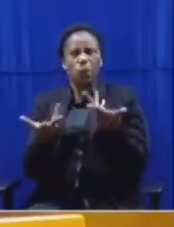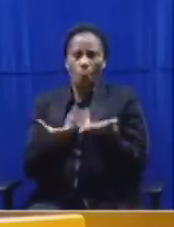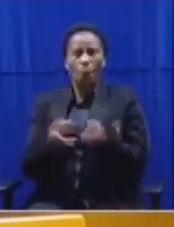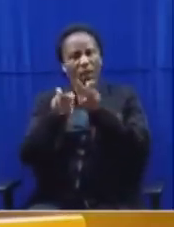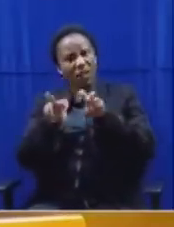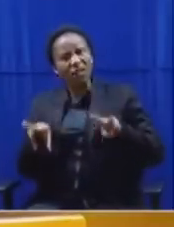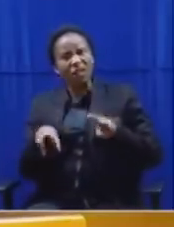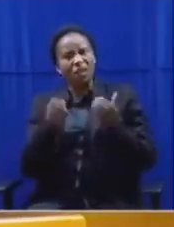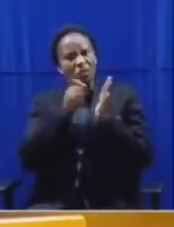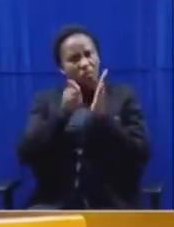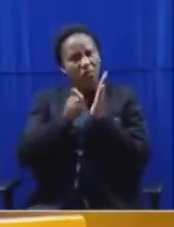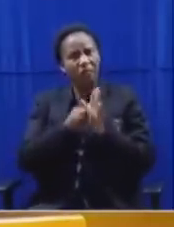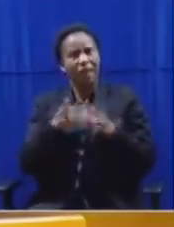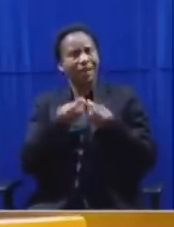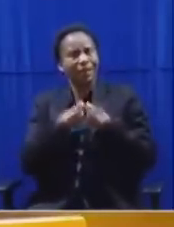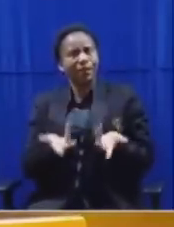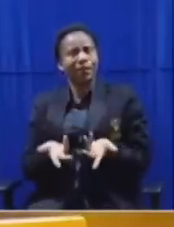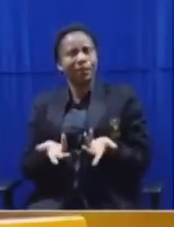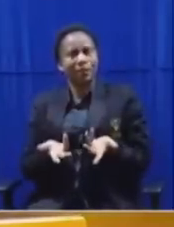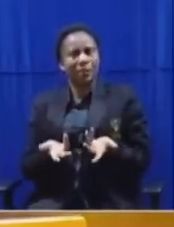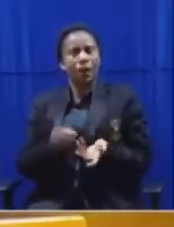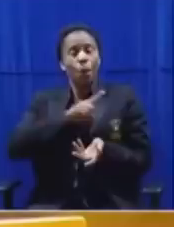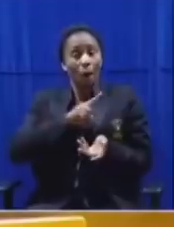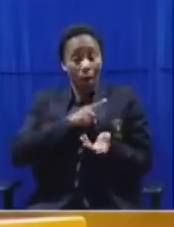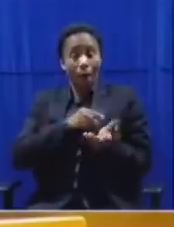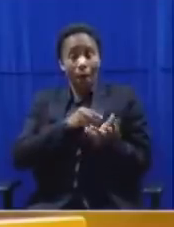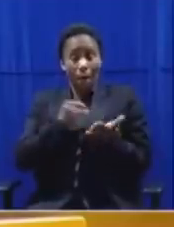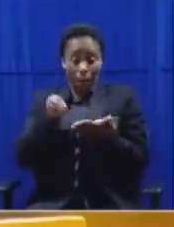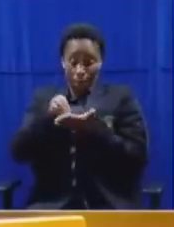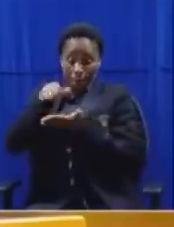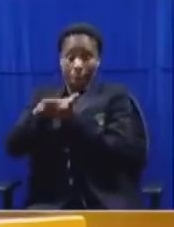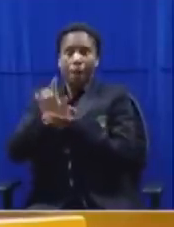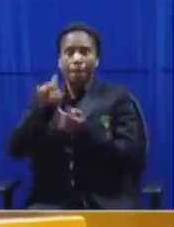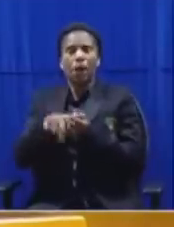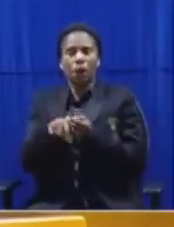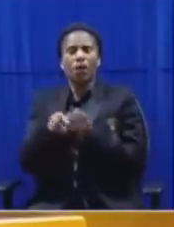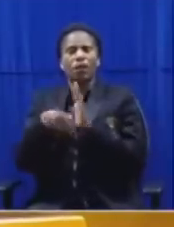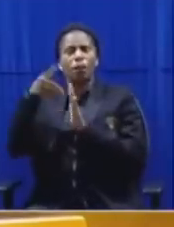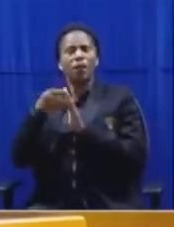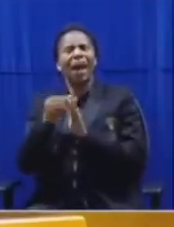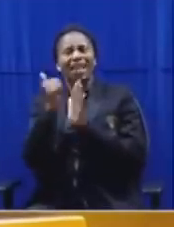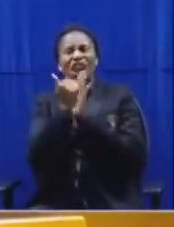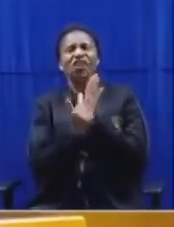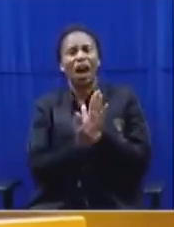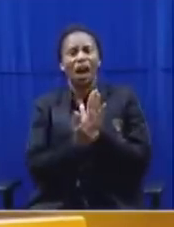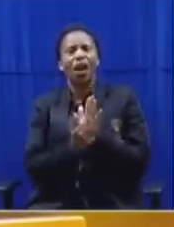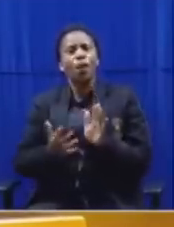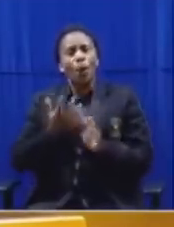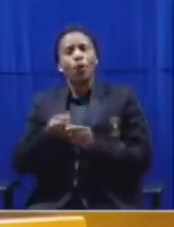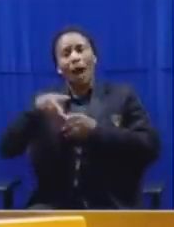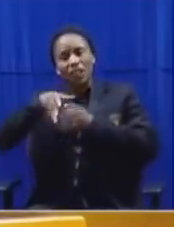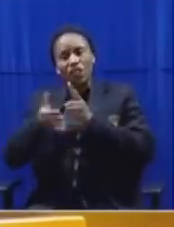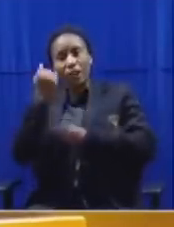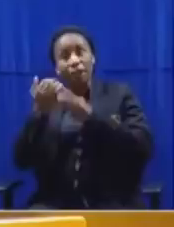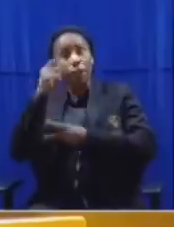prescribed assets? Because it must be located within a development agenda. What do you seek to achieve, when, and how